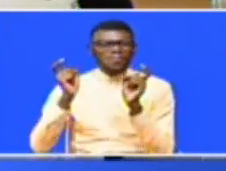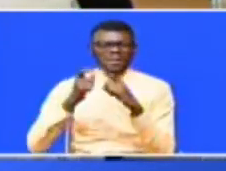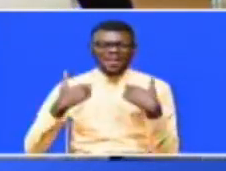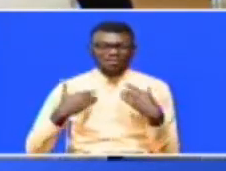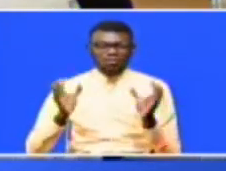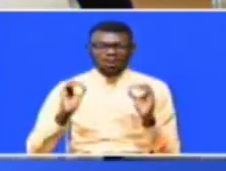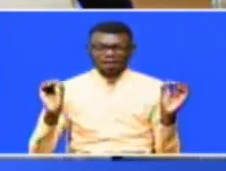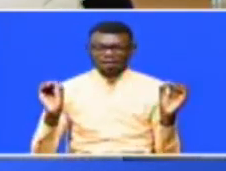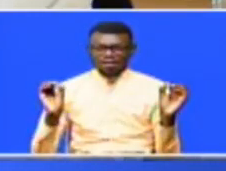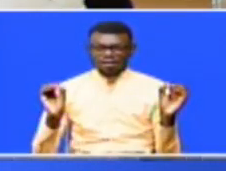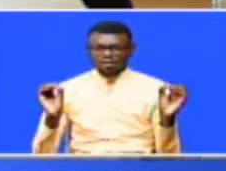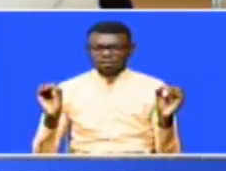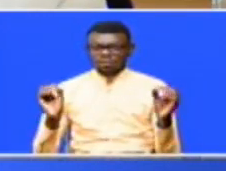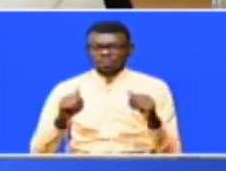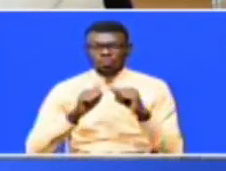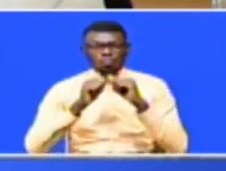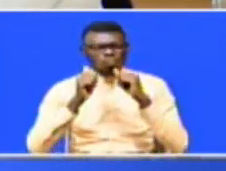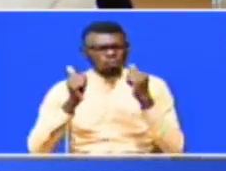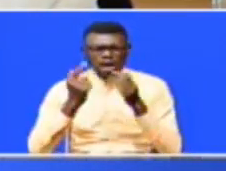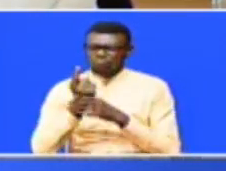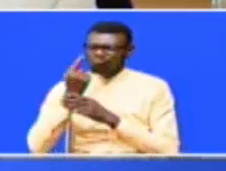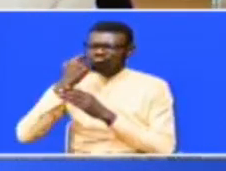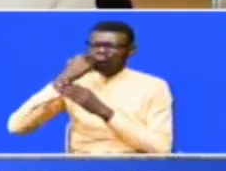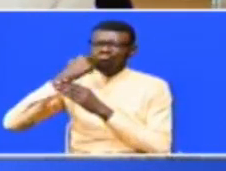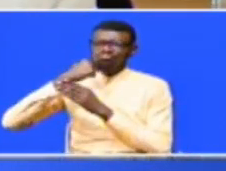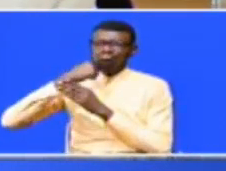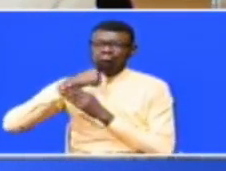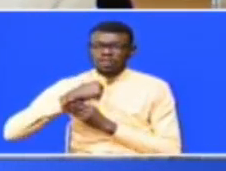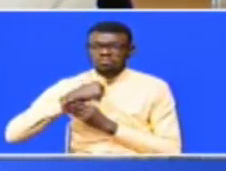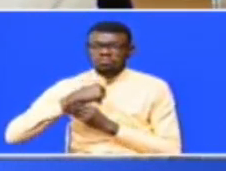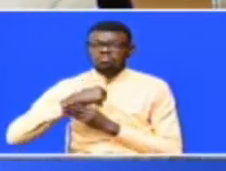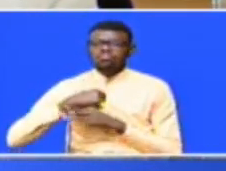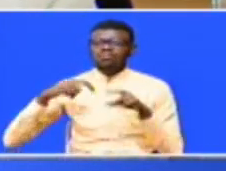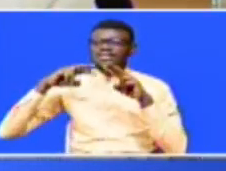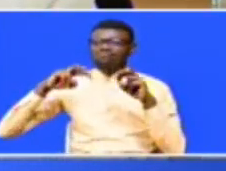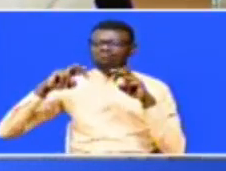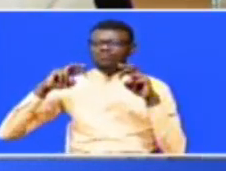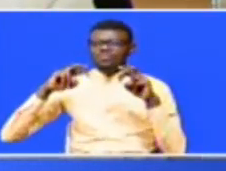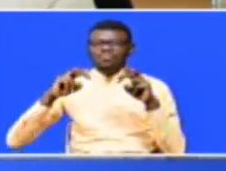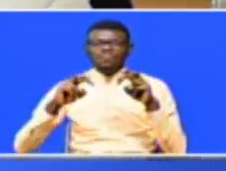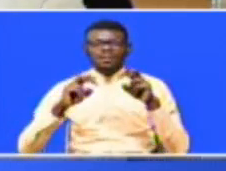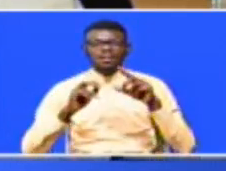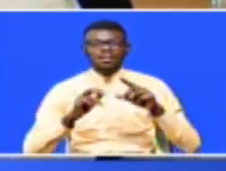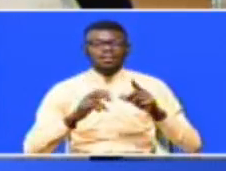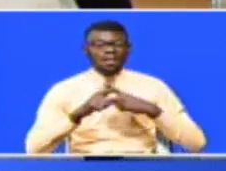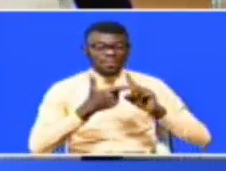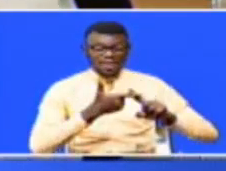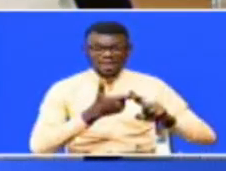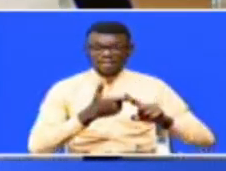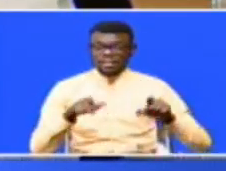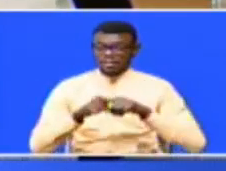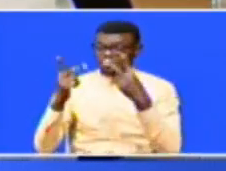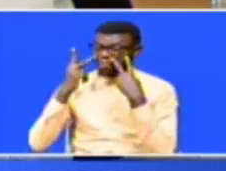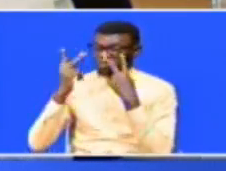move well to the place where it's supposed to get the swab. And then, as you can